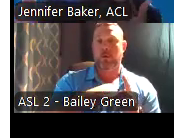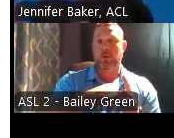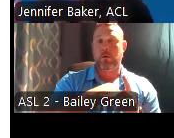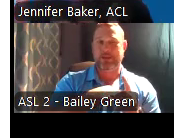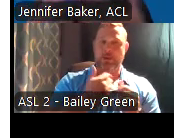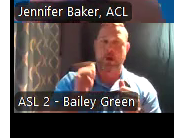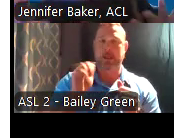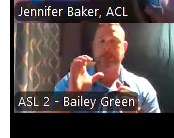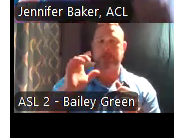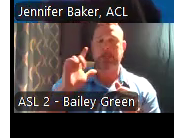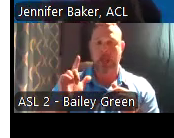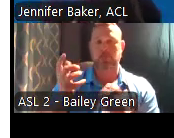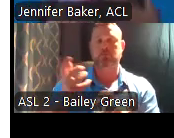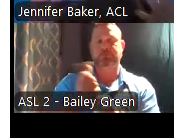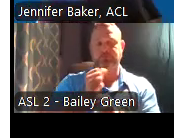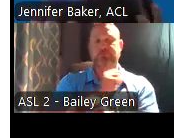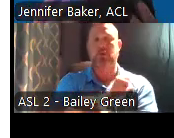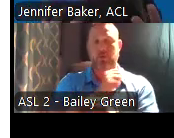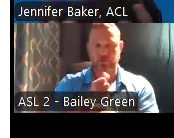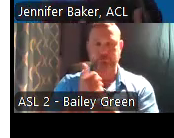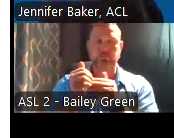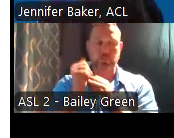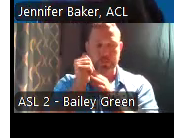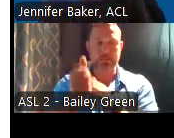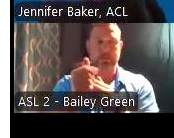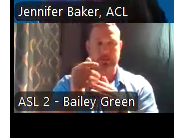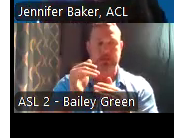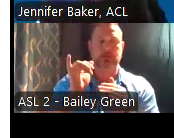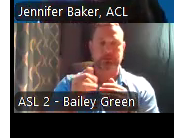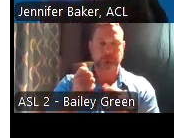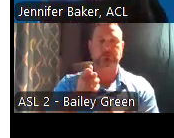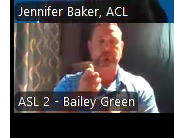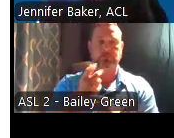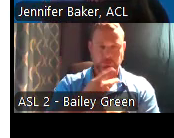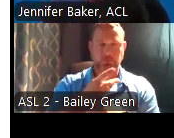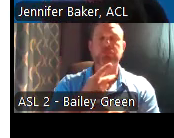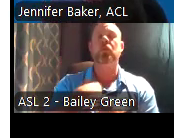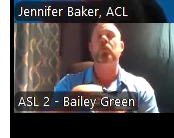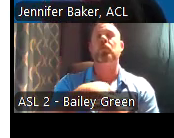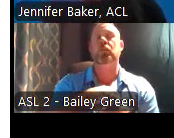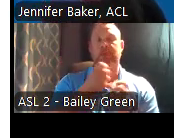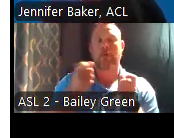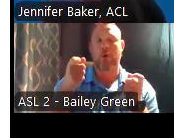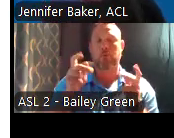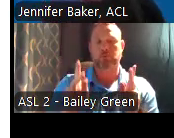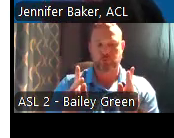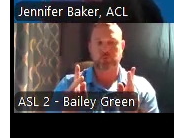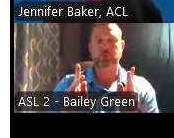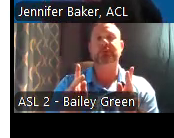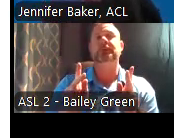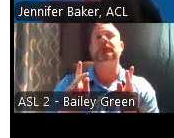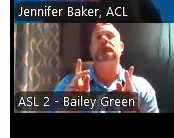ACL received the authority to lead this effort, we had the opportunity to form